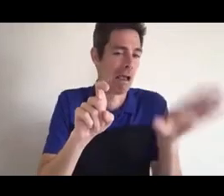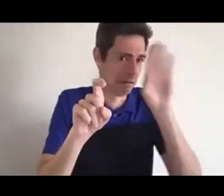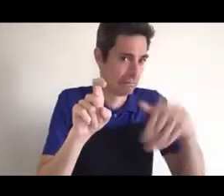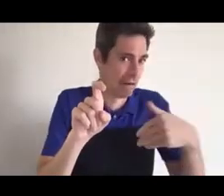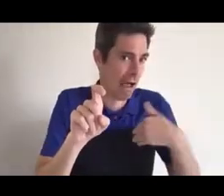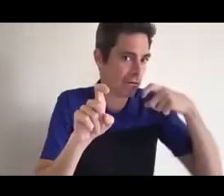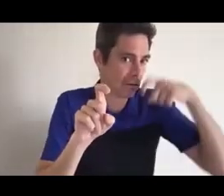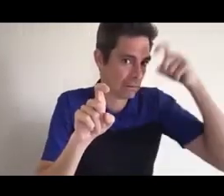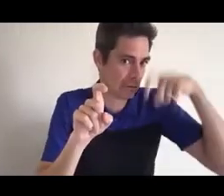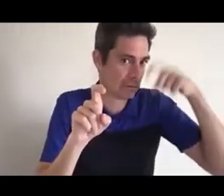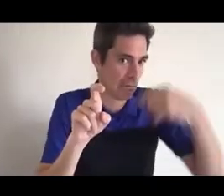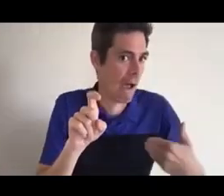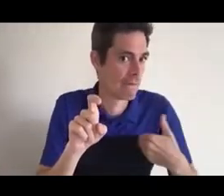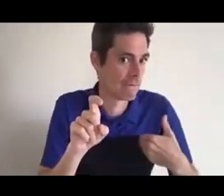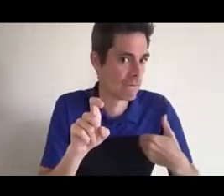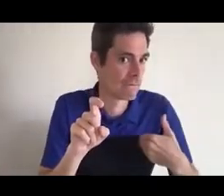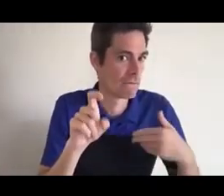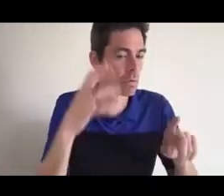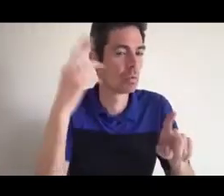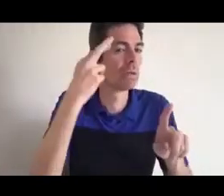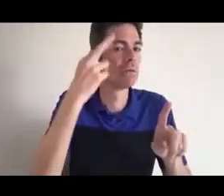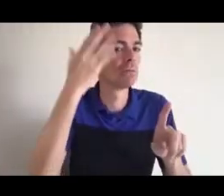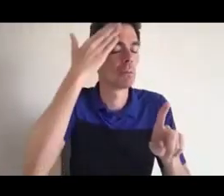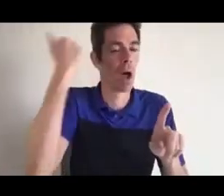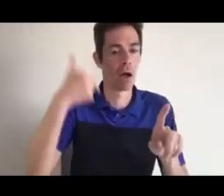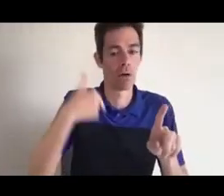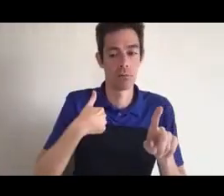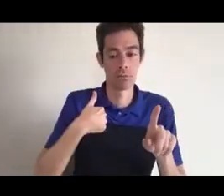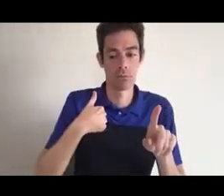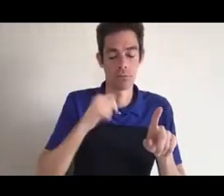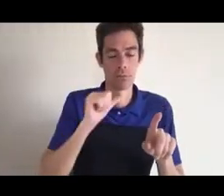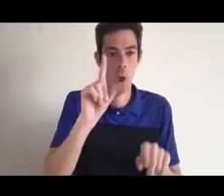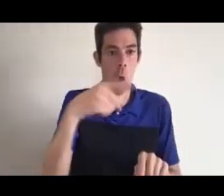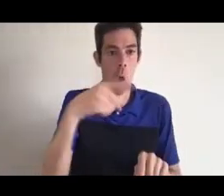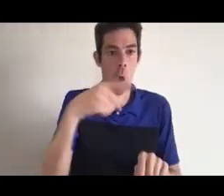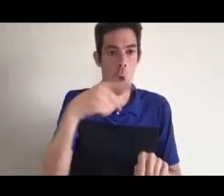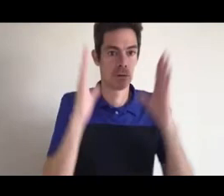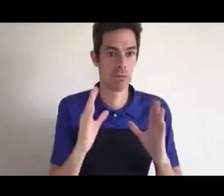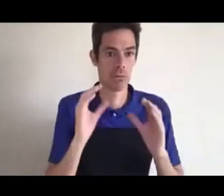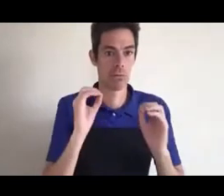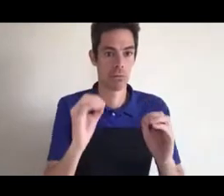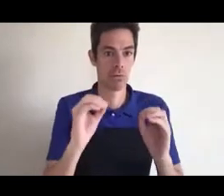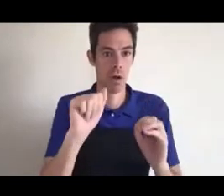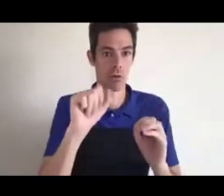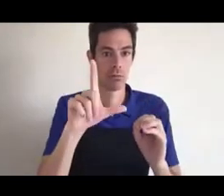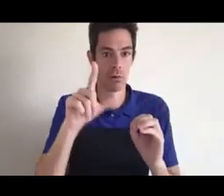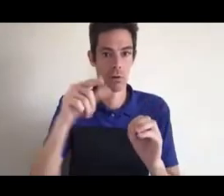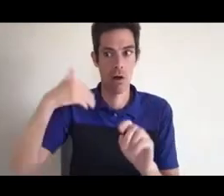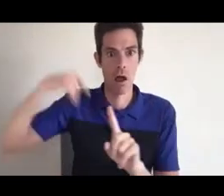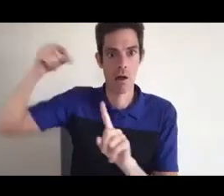teach, and then maybe I'll say, you know, there is an eyebrow raise to ask a question,